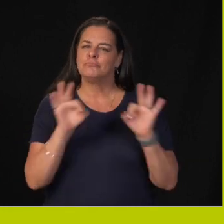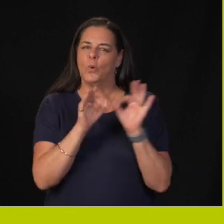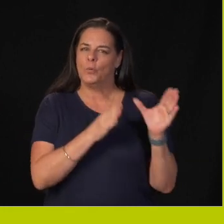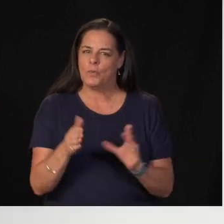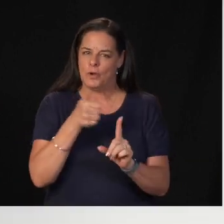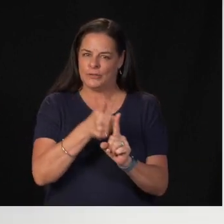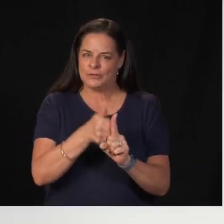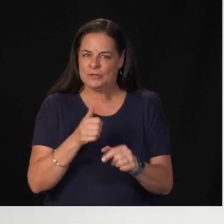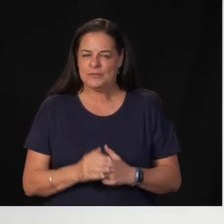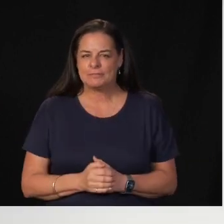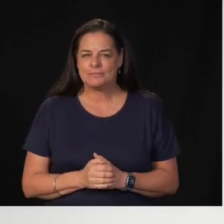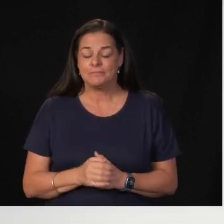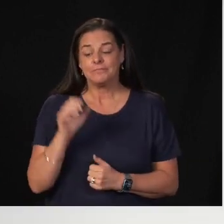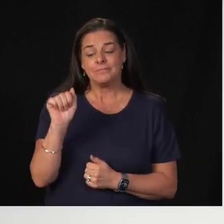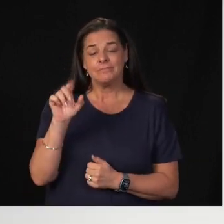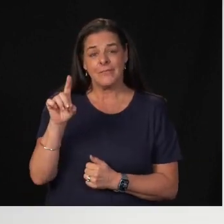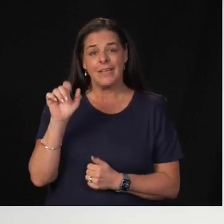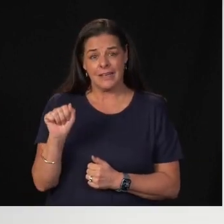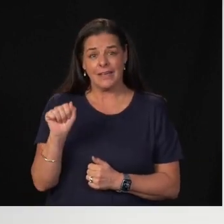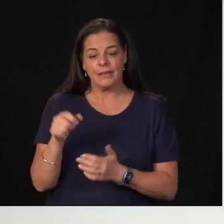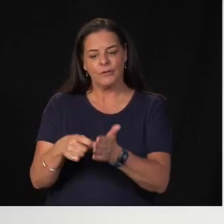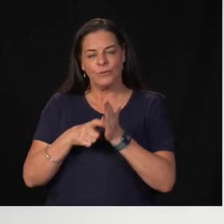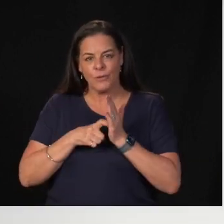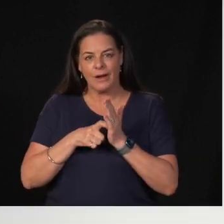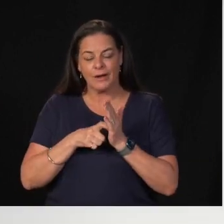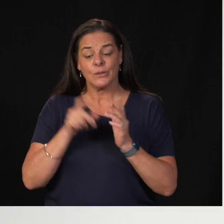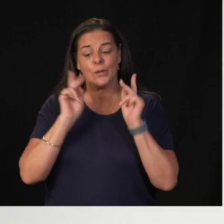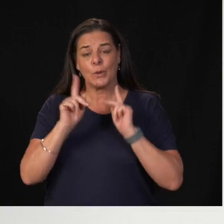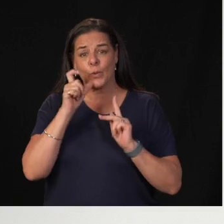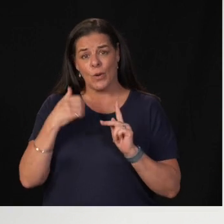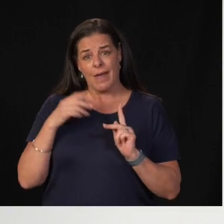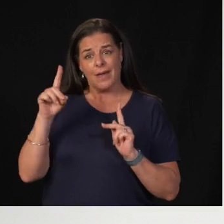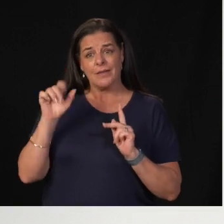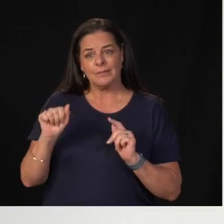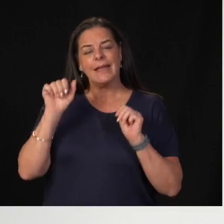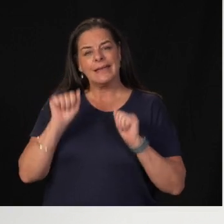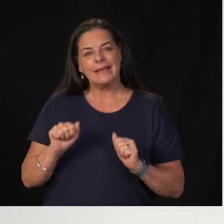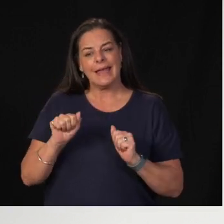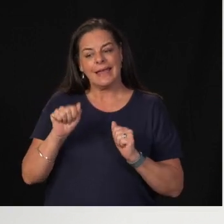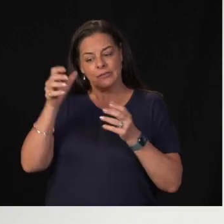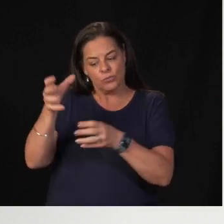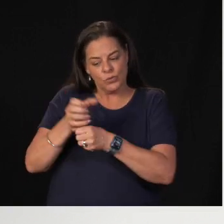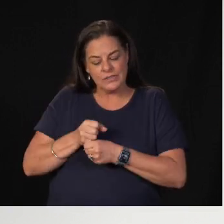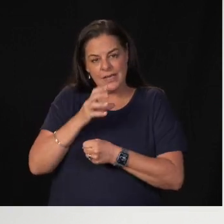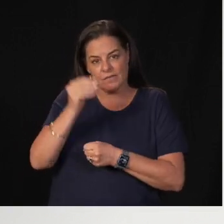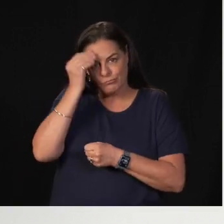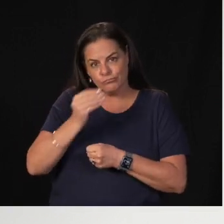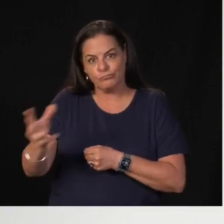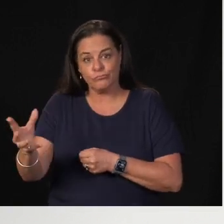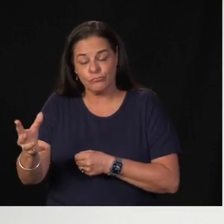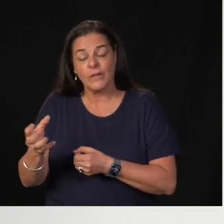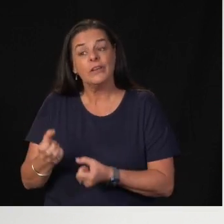prepared. The Americans with Disabilities Act requires that people with disabilities be able to receive and